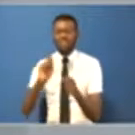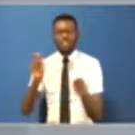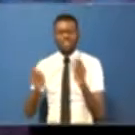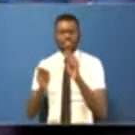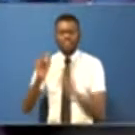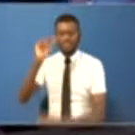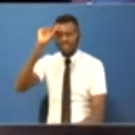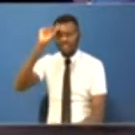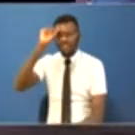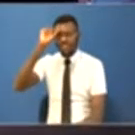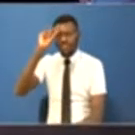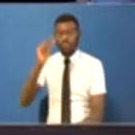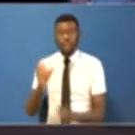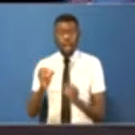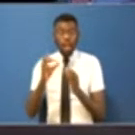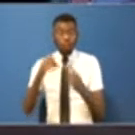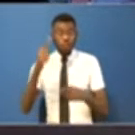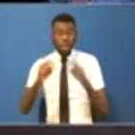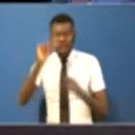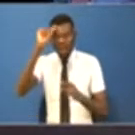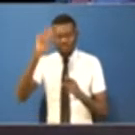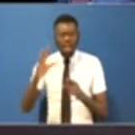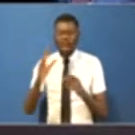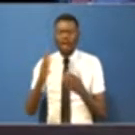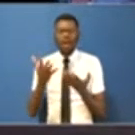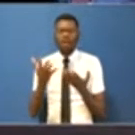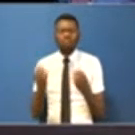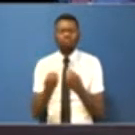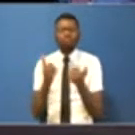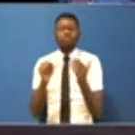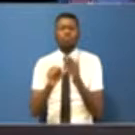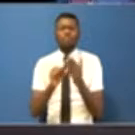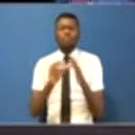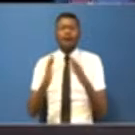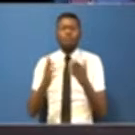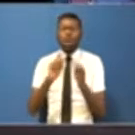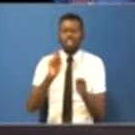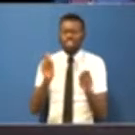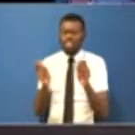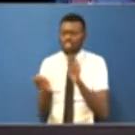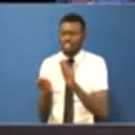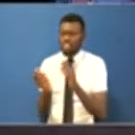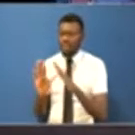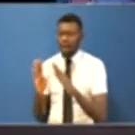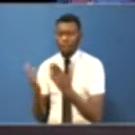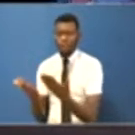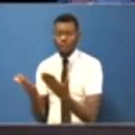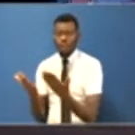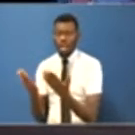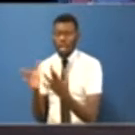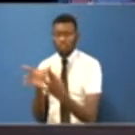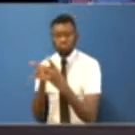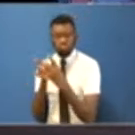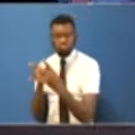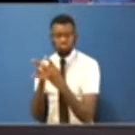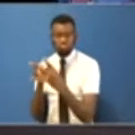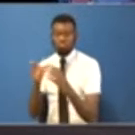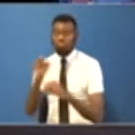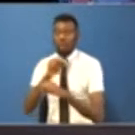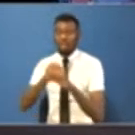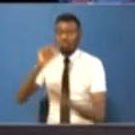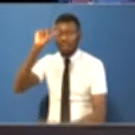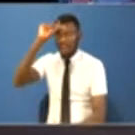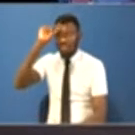governor how do you plan on handling this transition and also how do you seek to sustain the relationship between the national